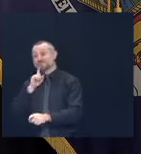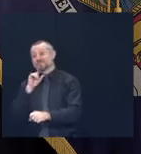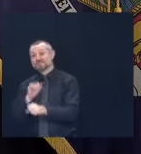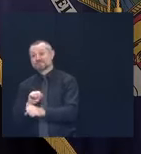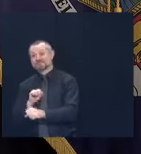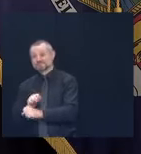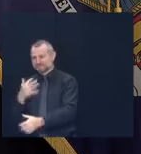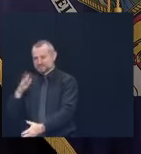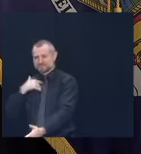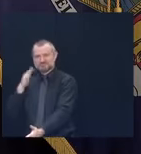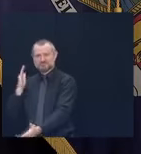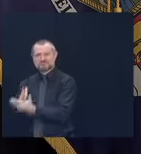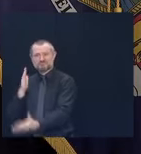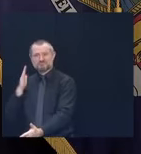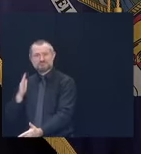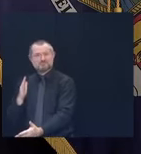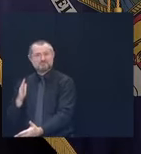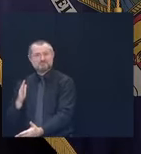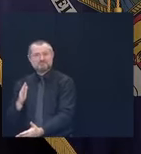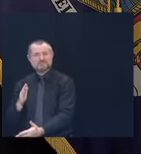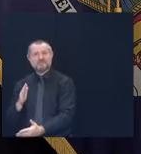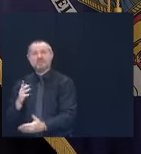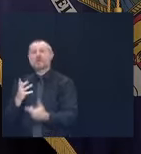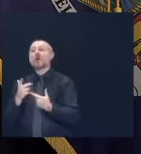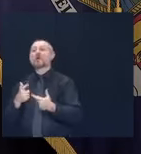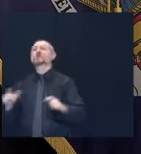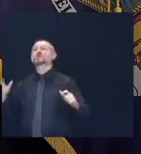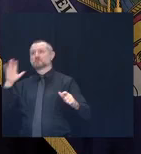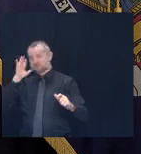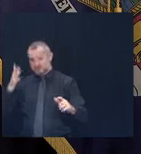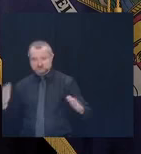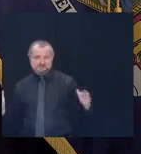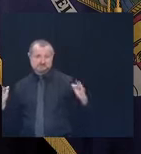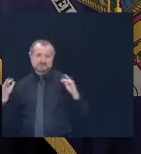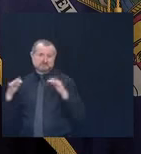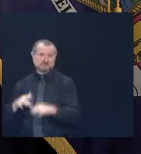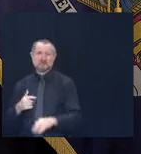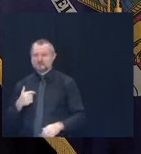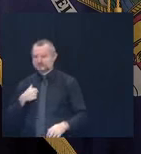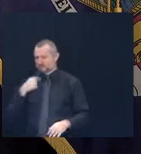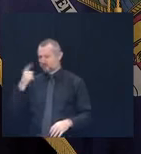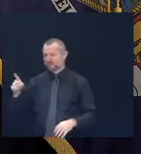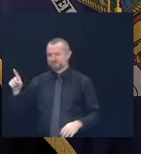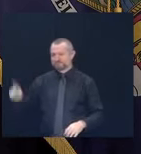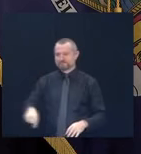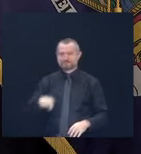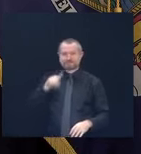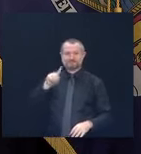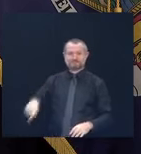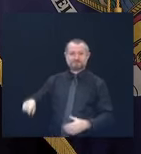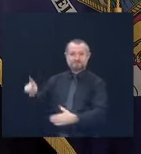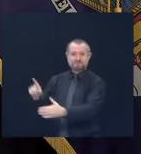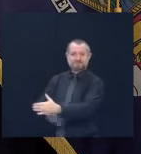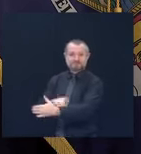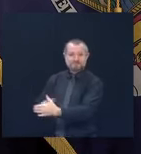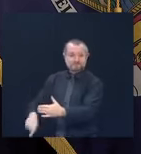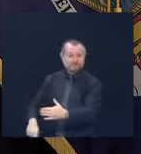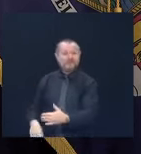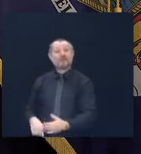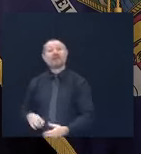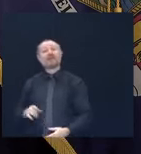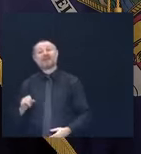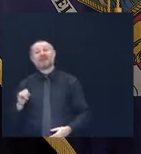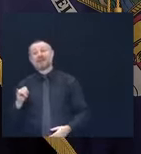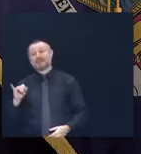couple of nights before, which was going to be a very large wedding. If it turns out that because we stopped